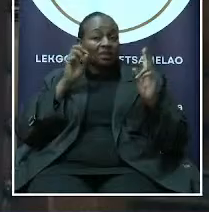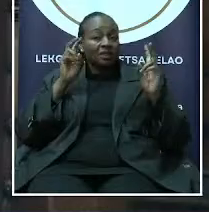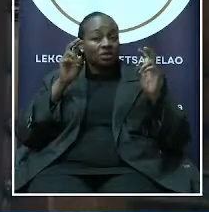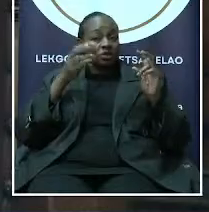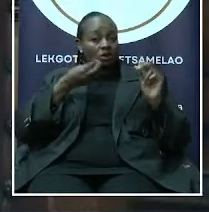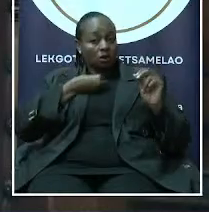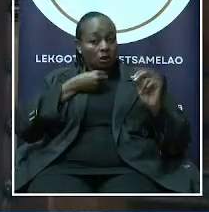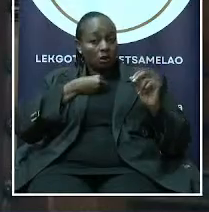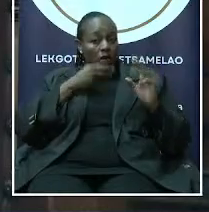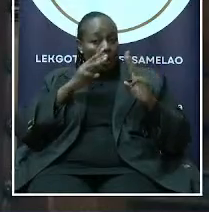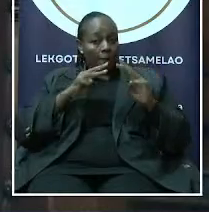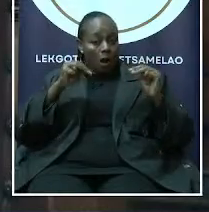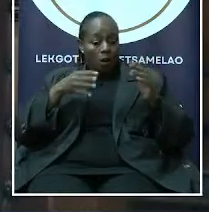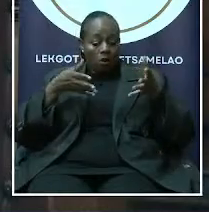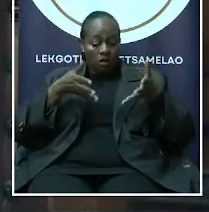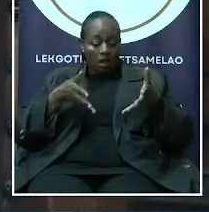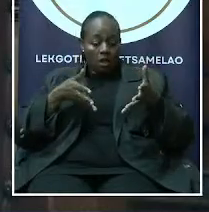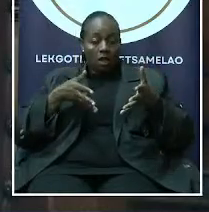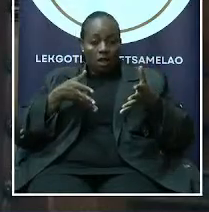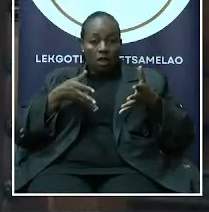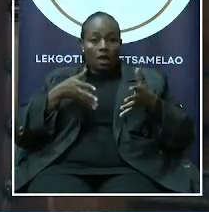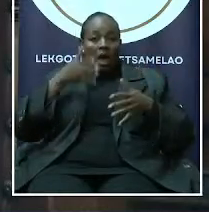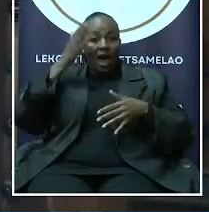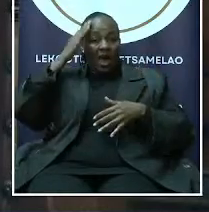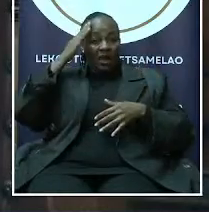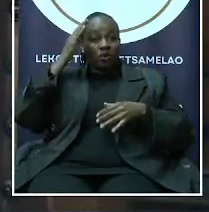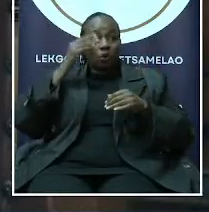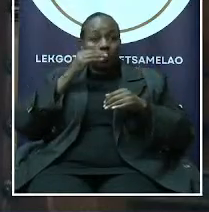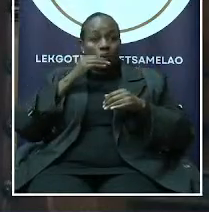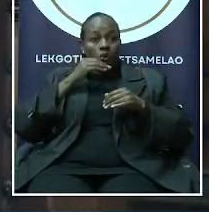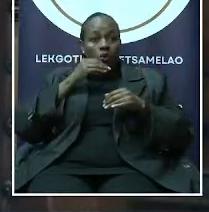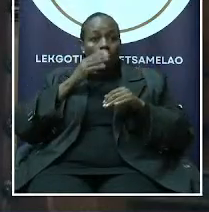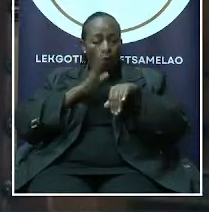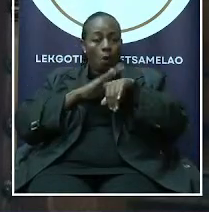people in Mangaung, I definitely know more than you.